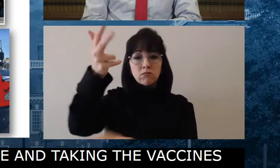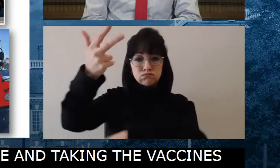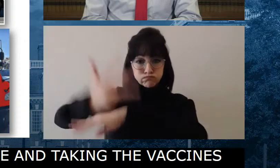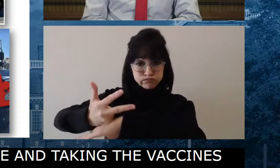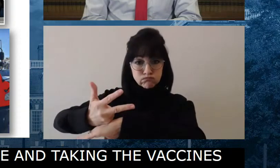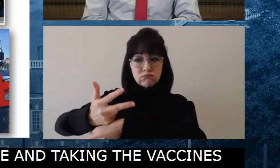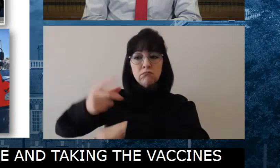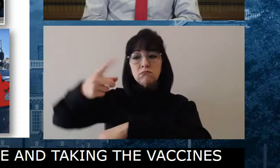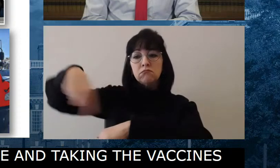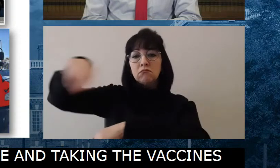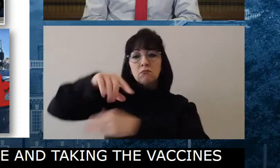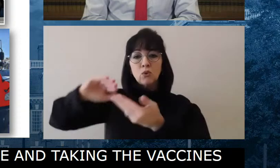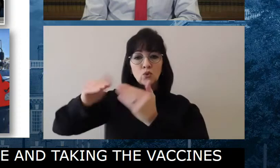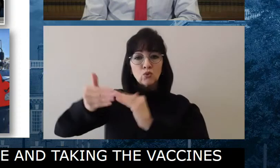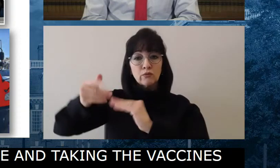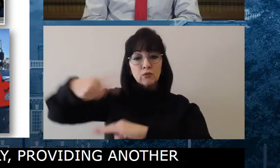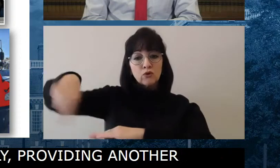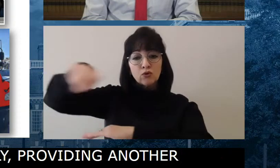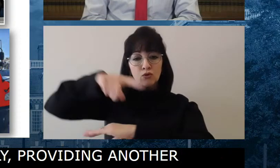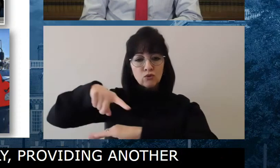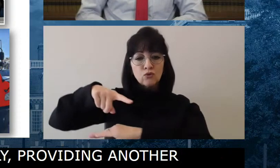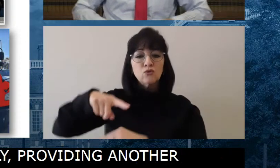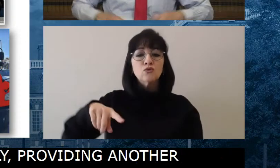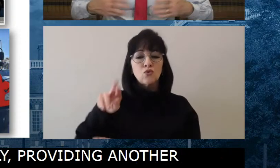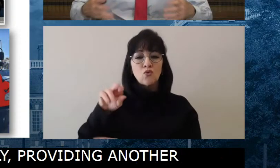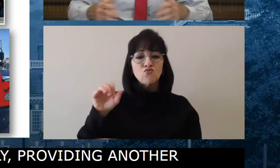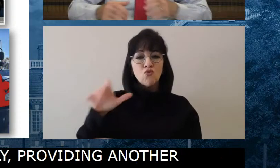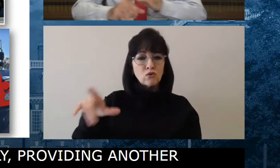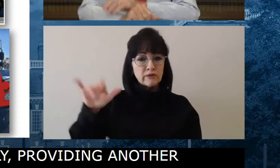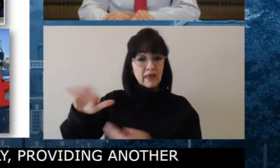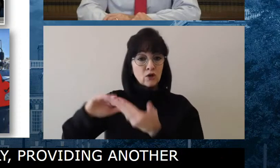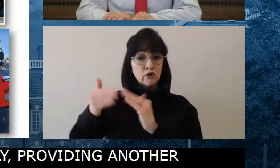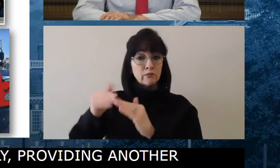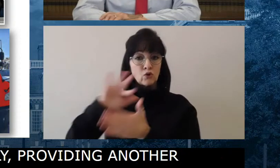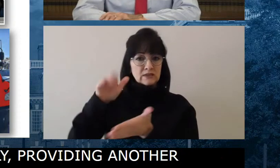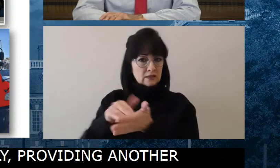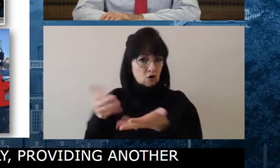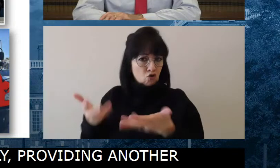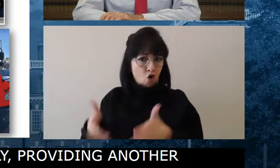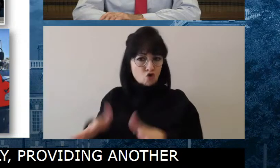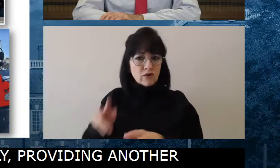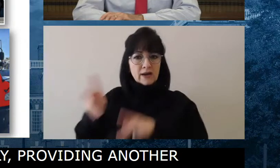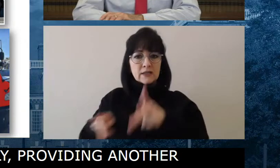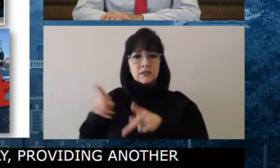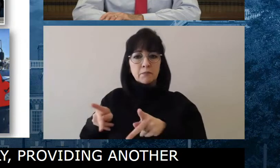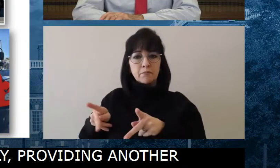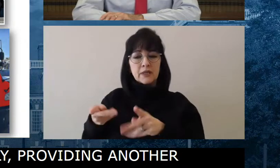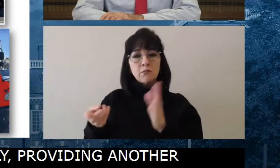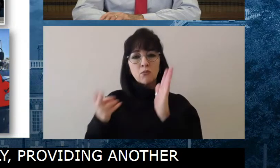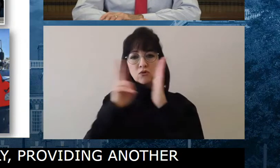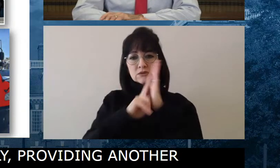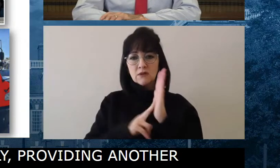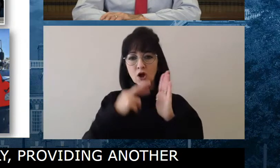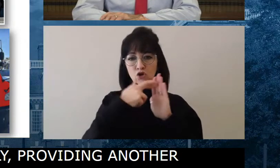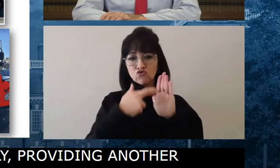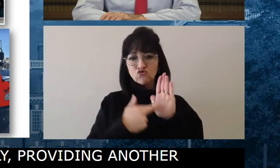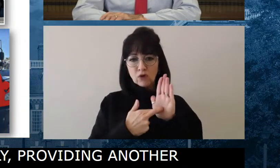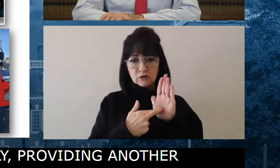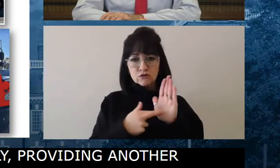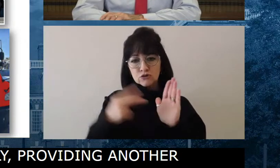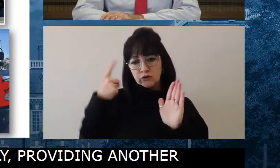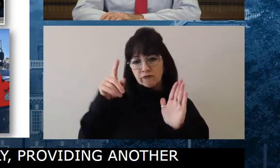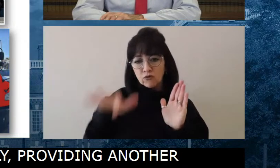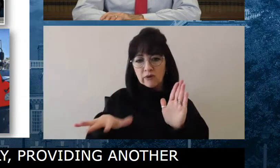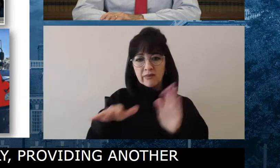clinic happening at Rose Hill Community Center. Already people have signed up for that clinic. I want to thank Rose